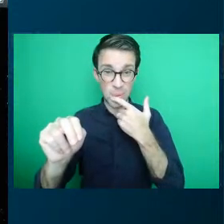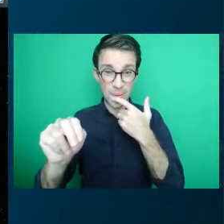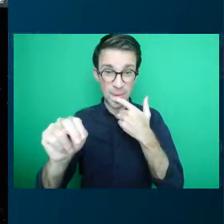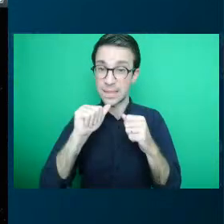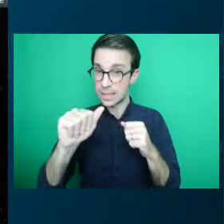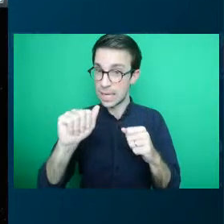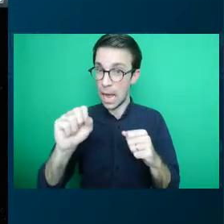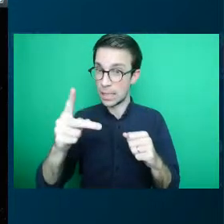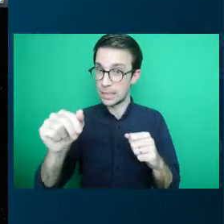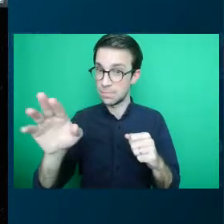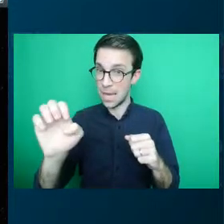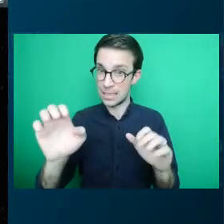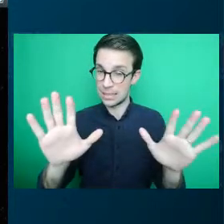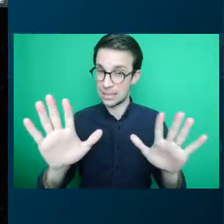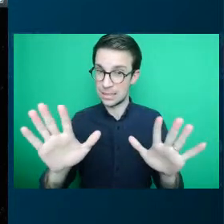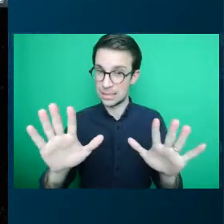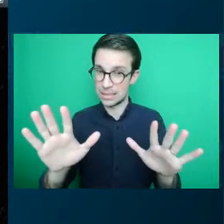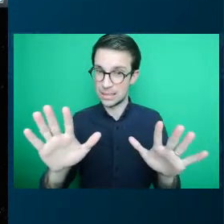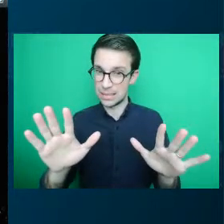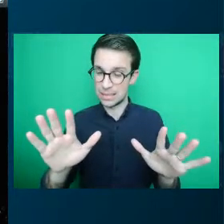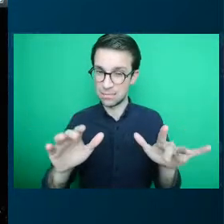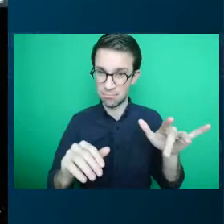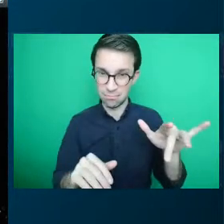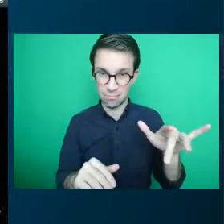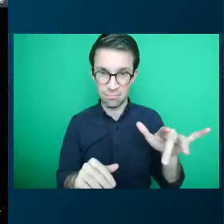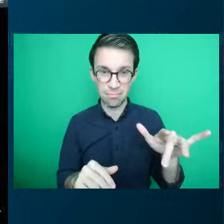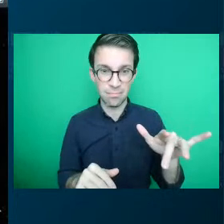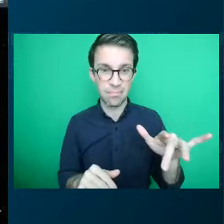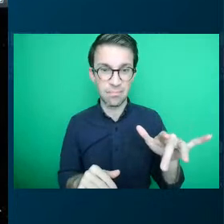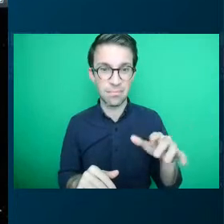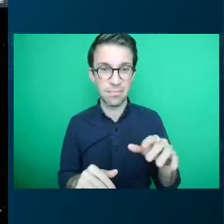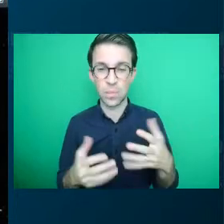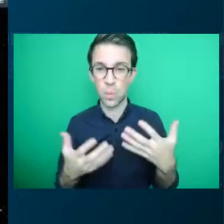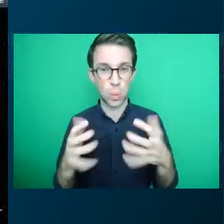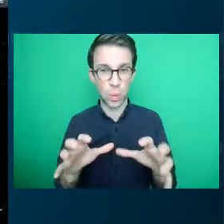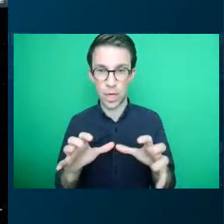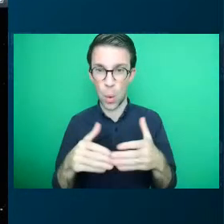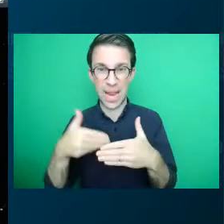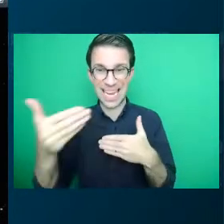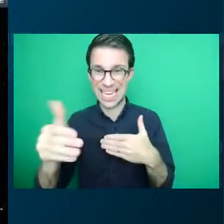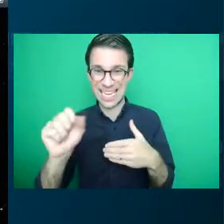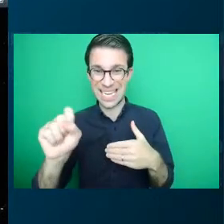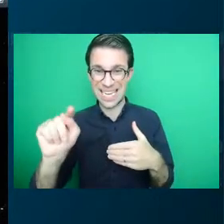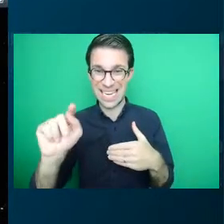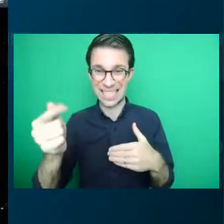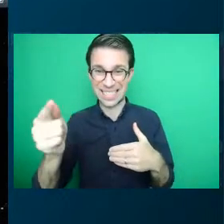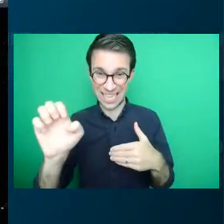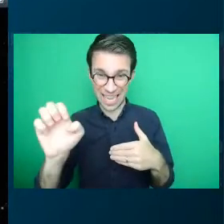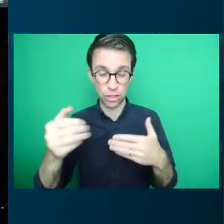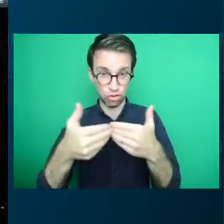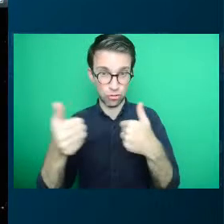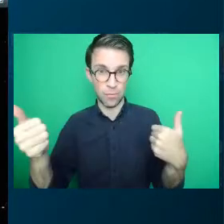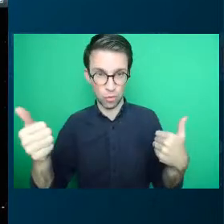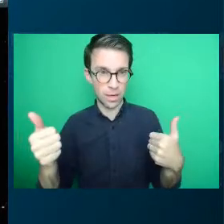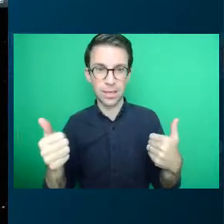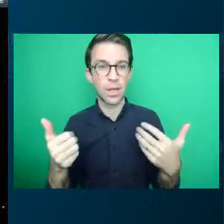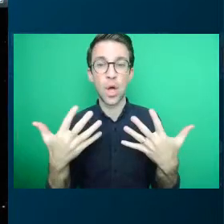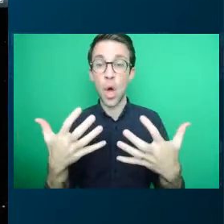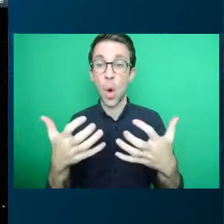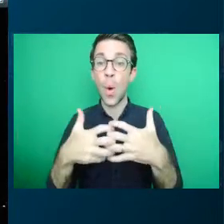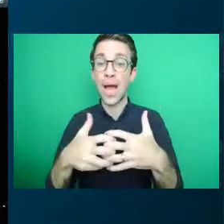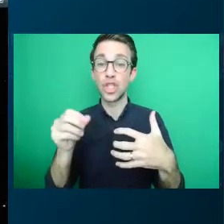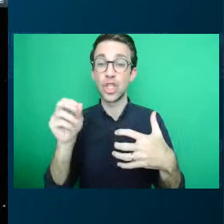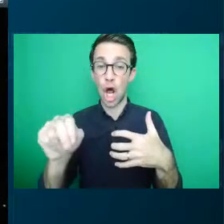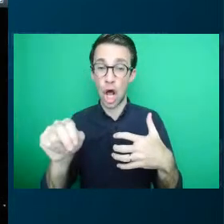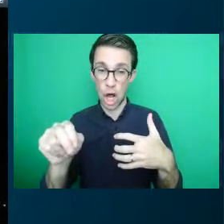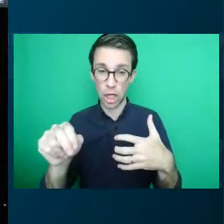bar. If you want to turn the engine back on again, we don't want to go to the next stage. That would have separated us from the rocket. We wanted to just turn the engine on,